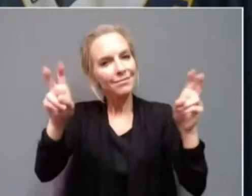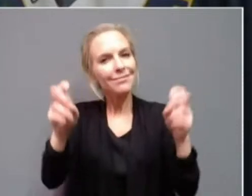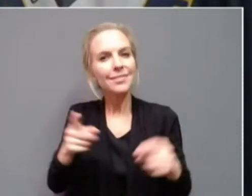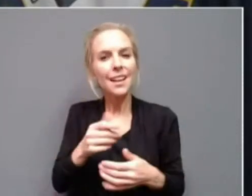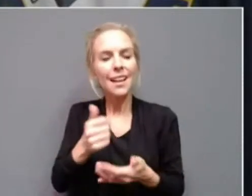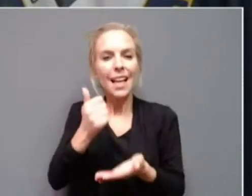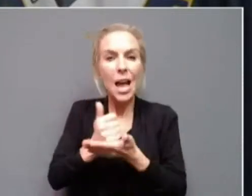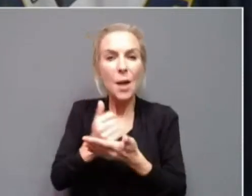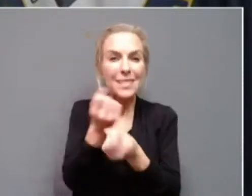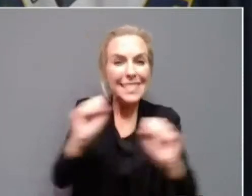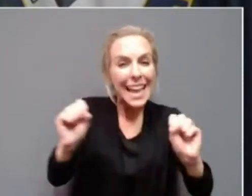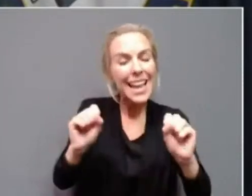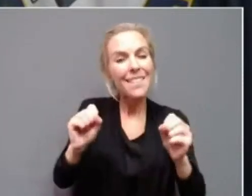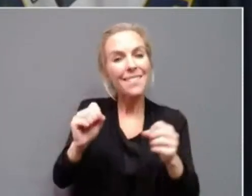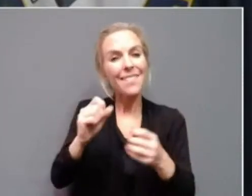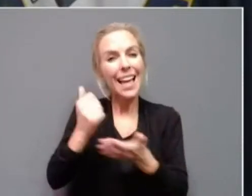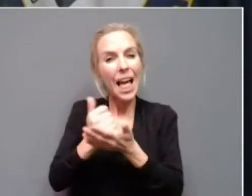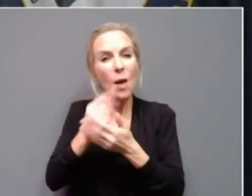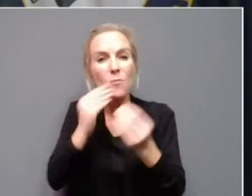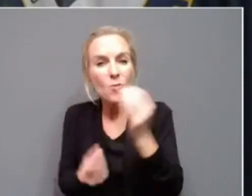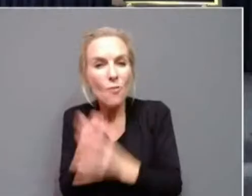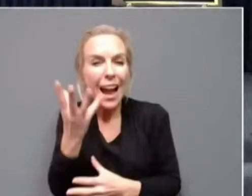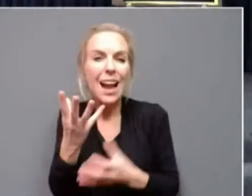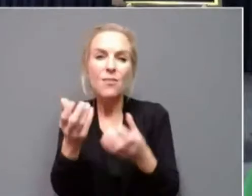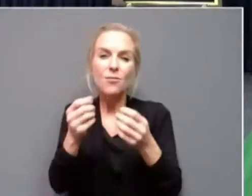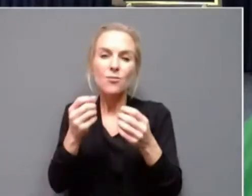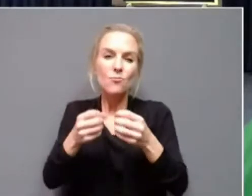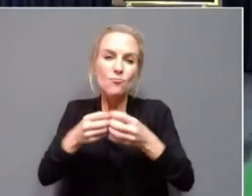help grow our tourism industry. Secretary Berry.